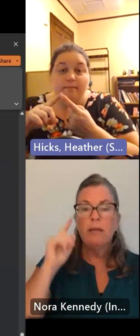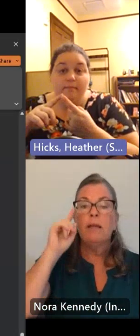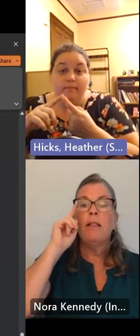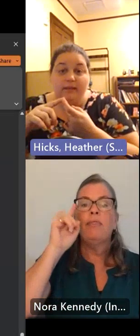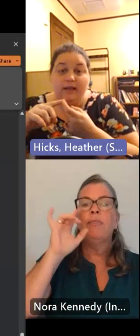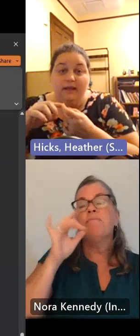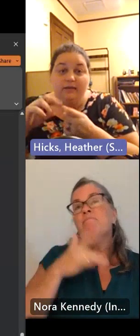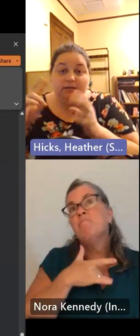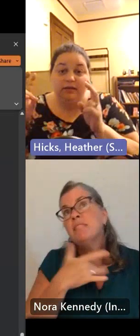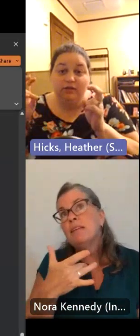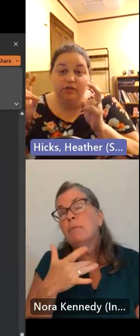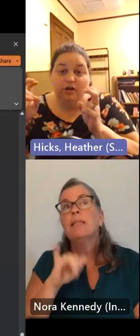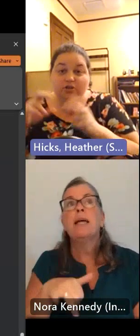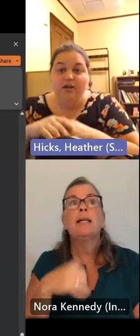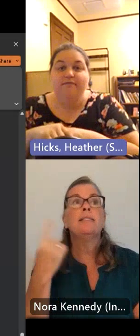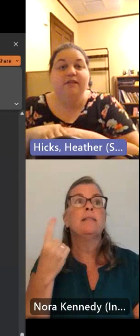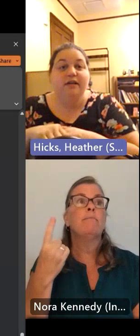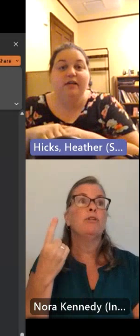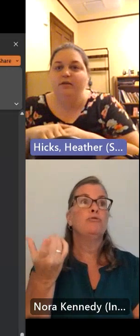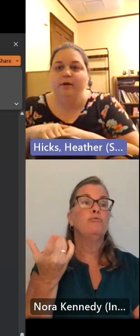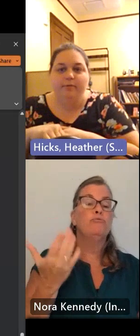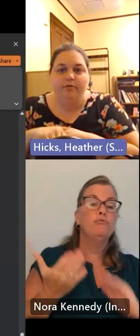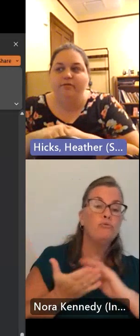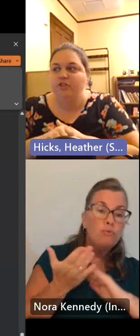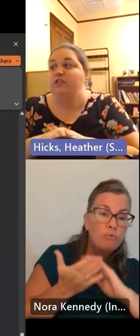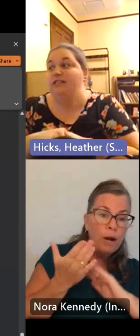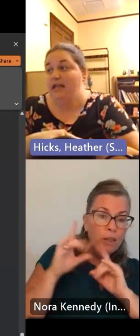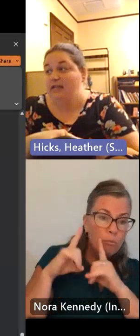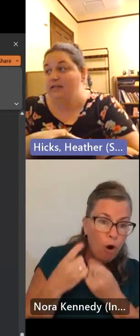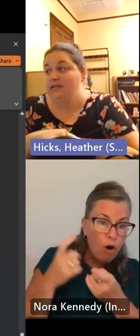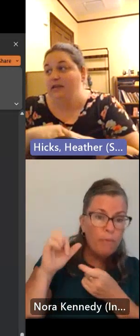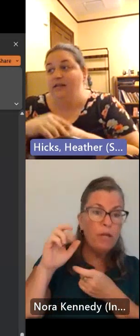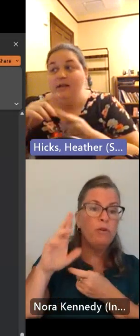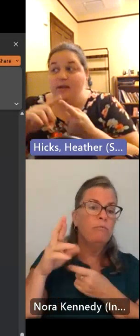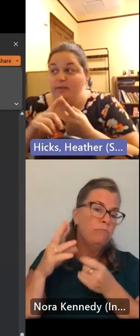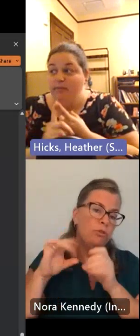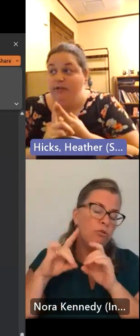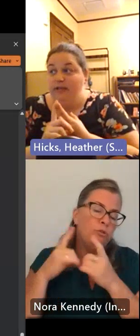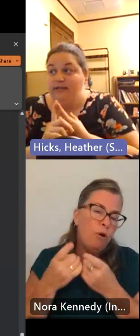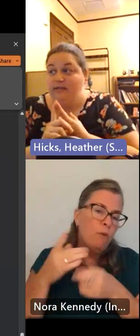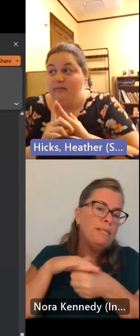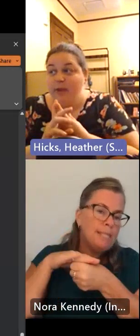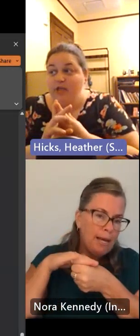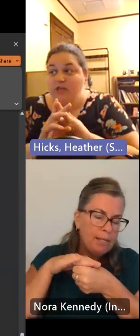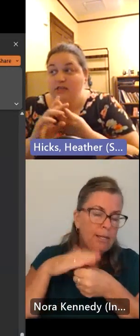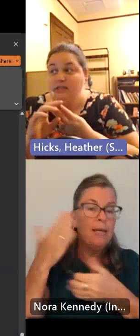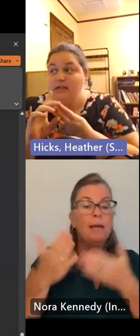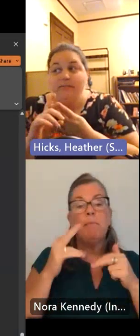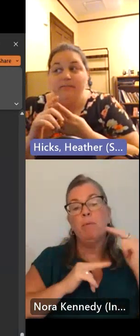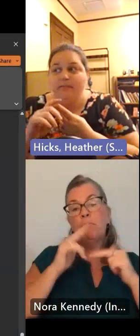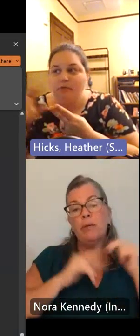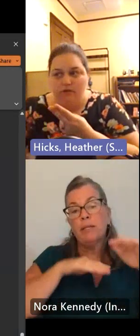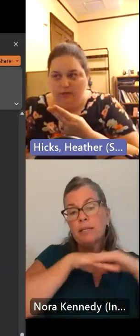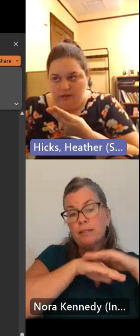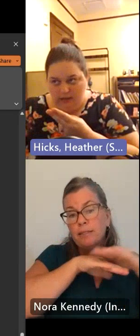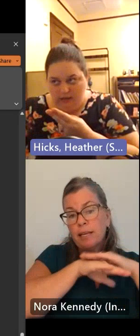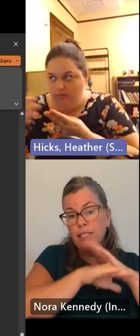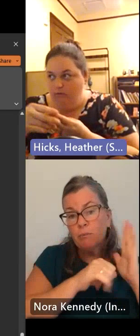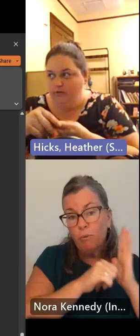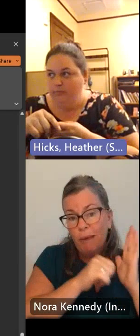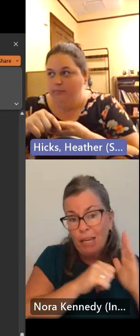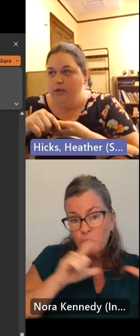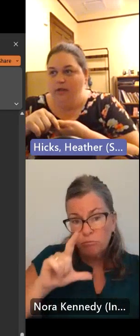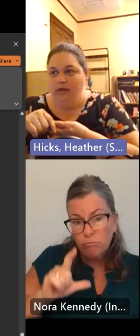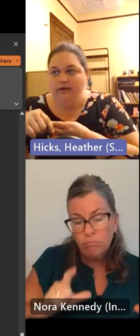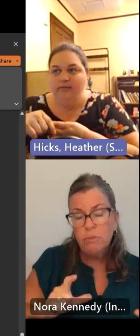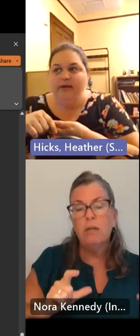who's like in charge of the department or division site. They might be building accessible pages. They might be doing the other